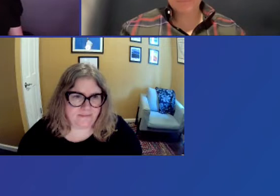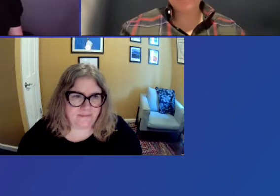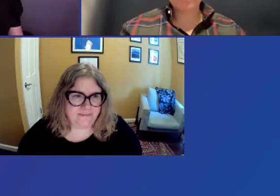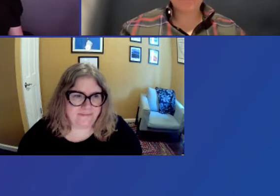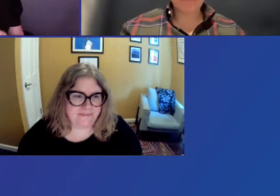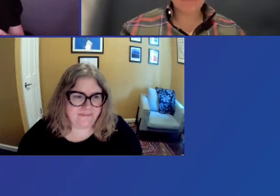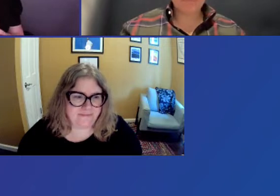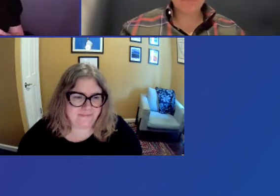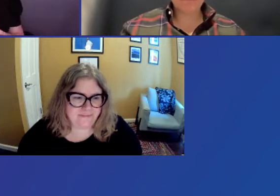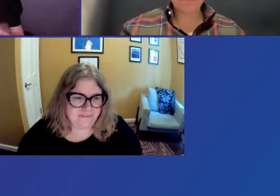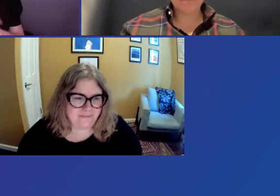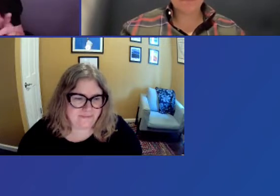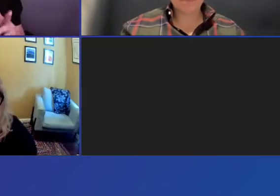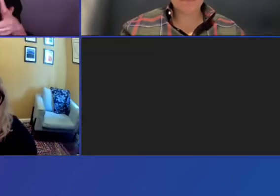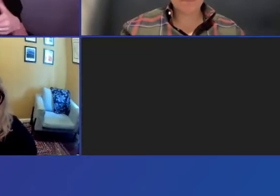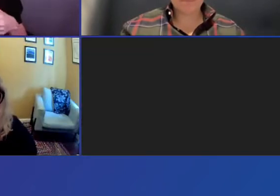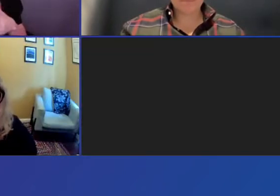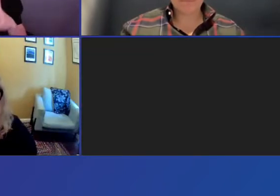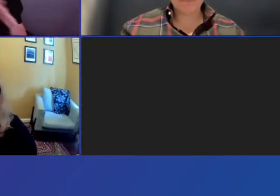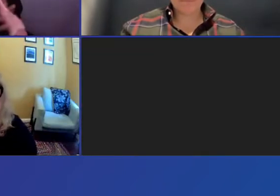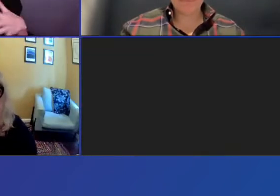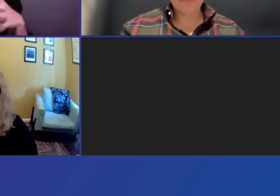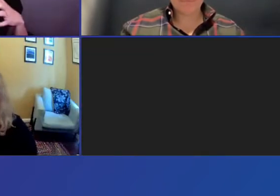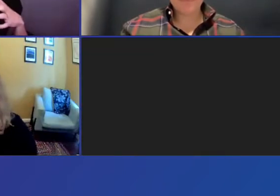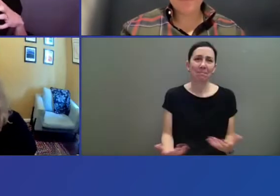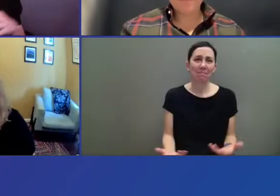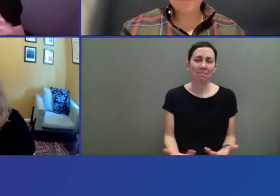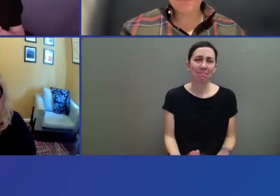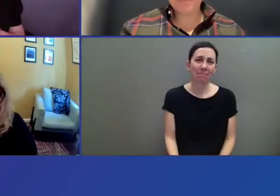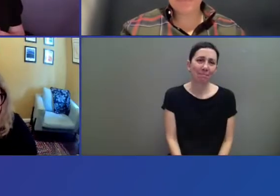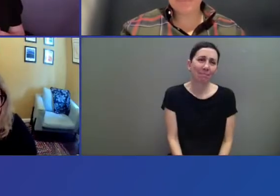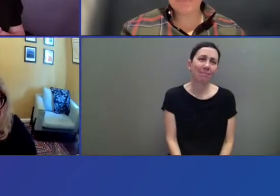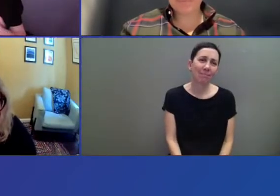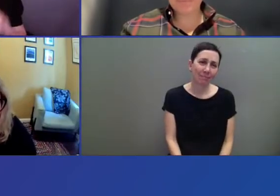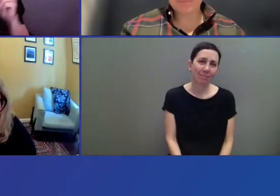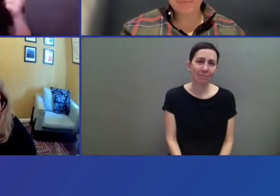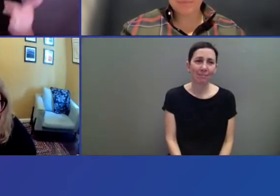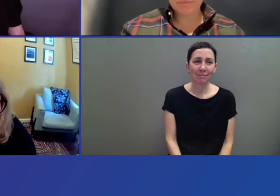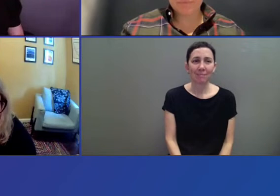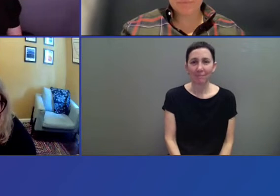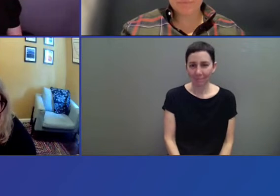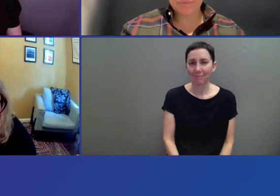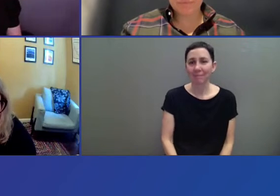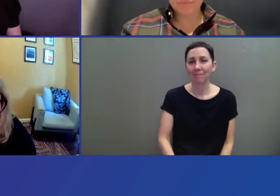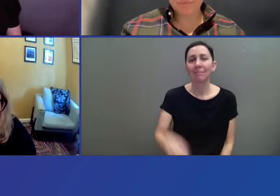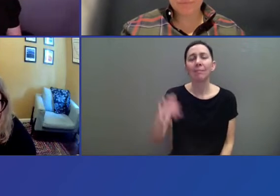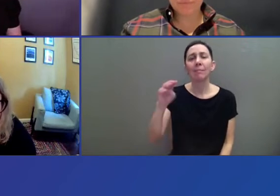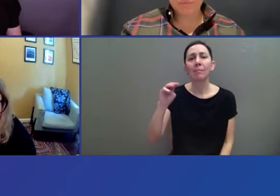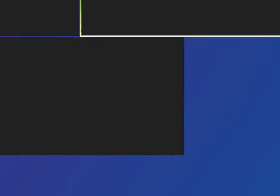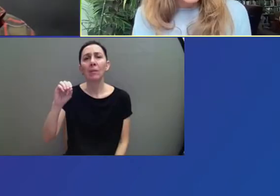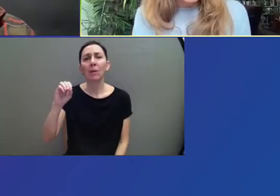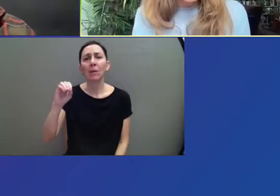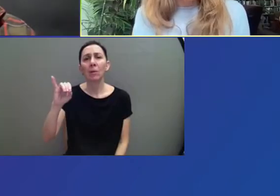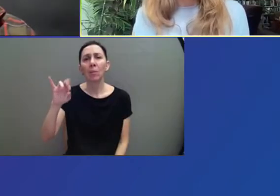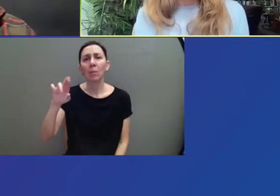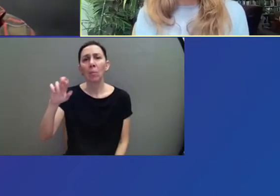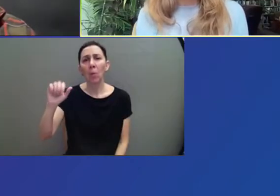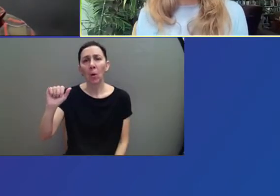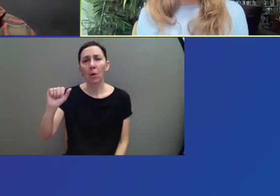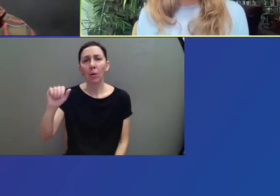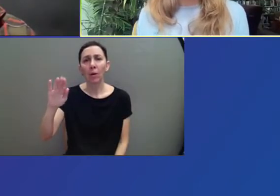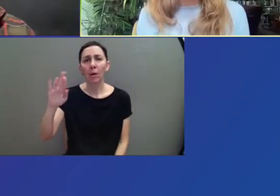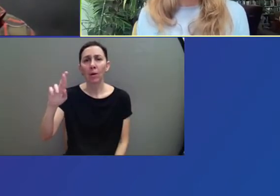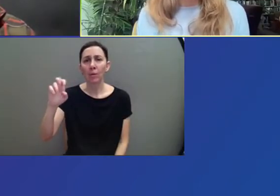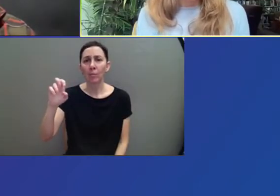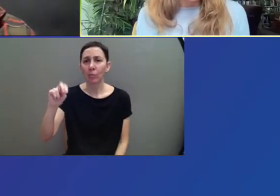stewarding? Sure. Hi, everybody. It's so good to be with you. Hi. So I'm Moira Brennan. My